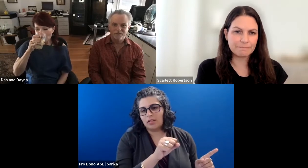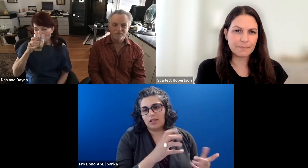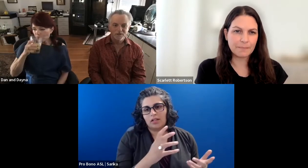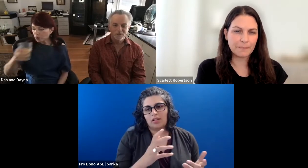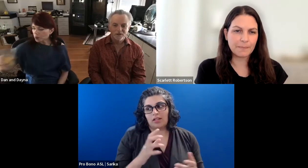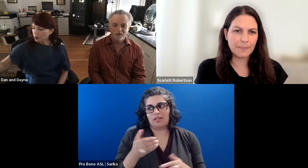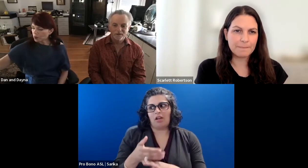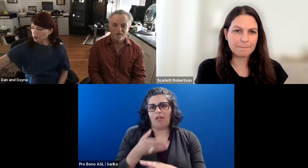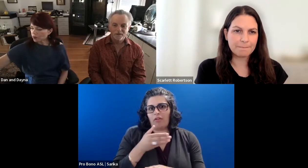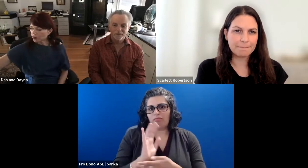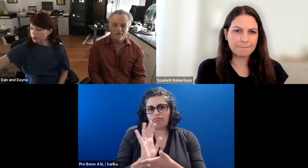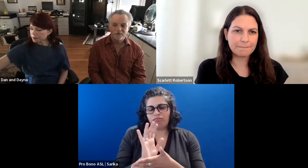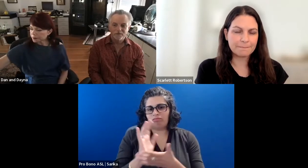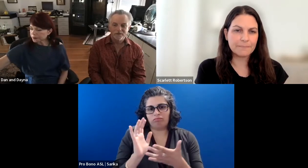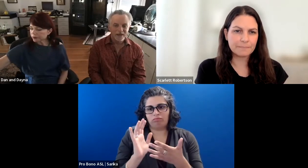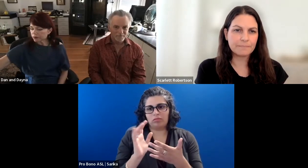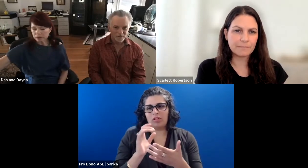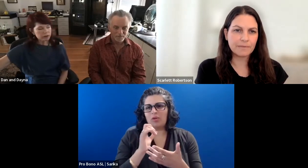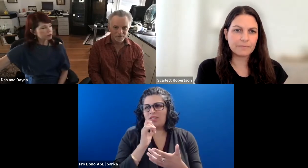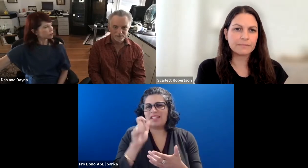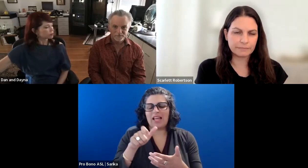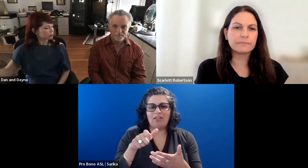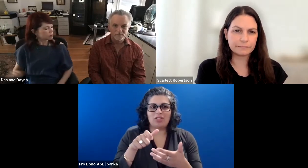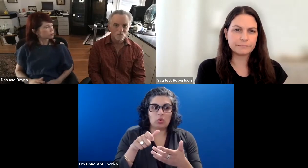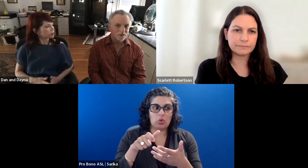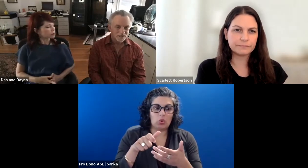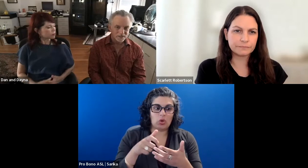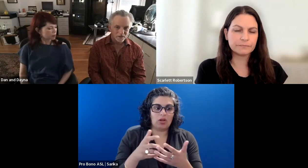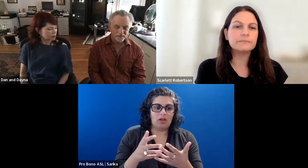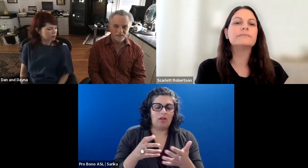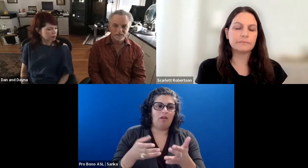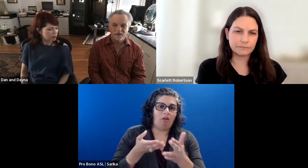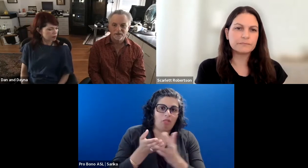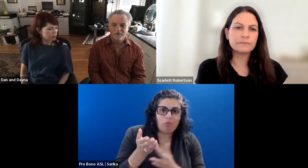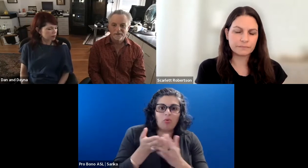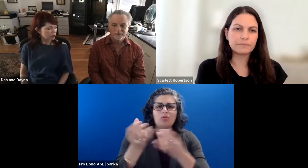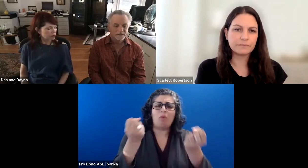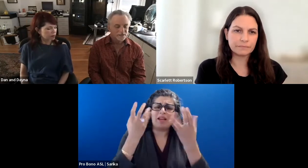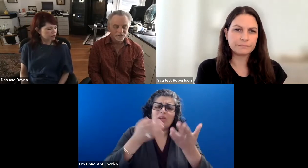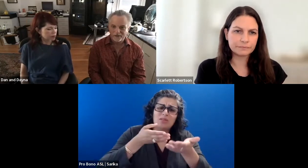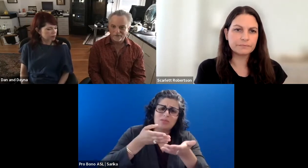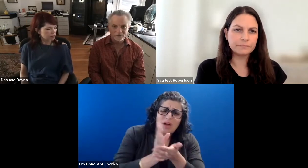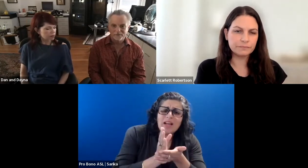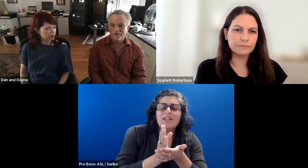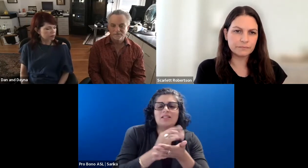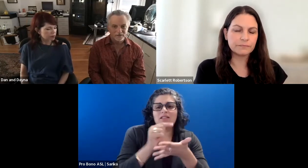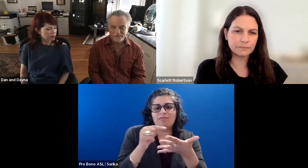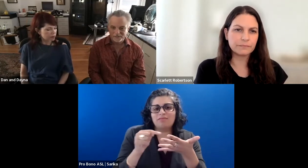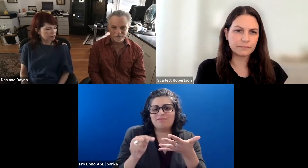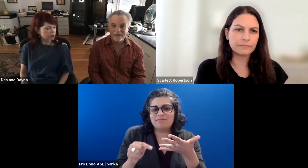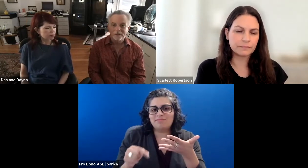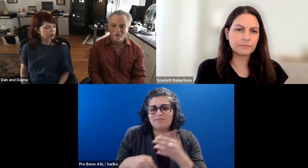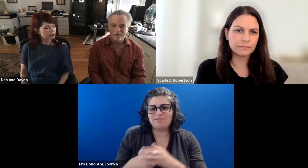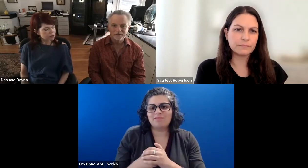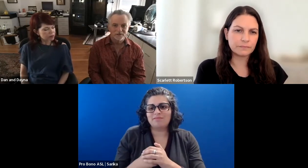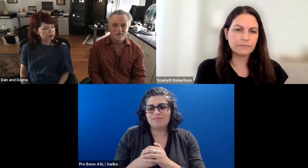having to clear that much music from one single artist. And Kids of Survival, obviously